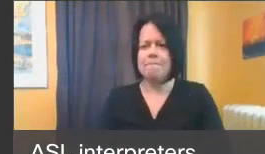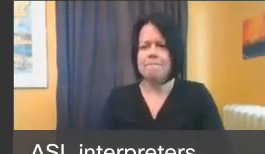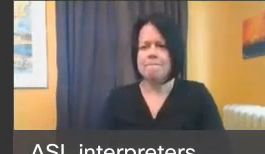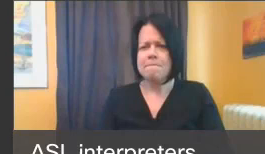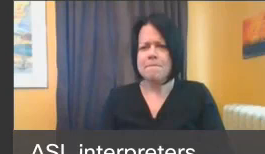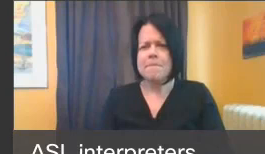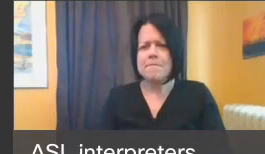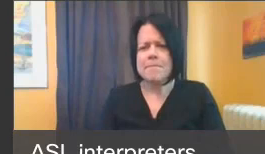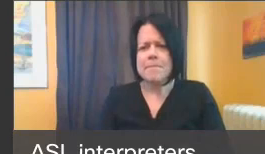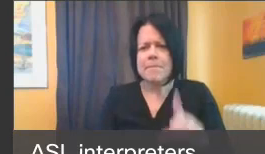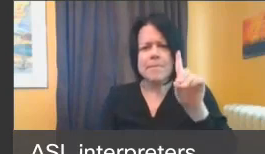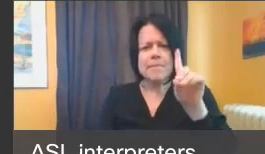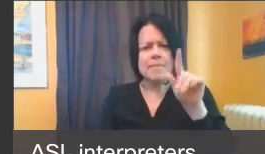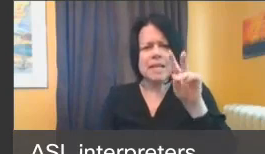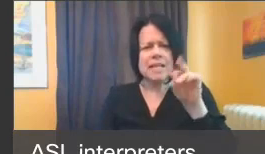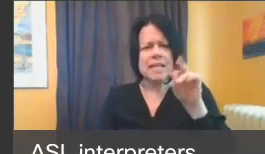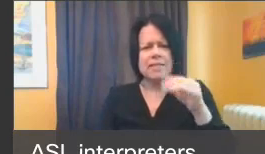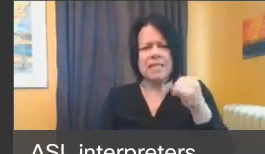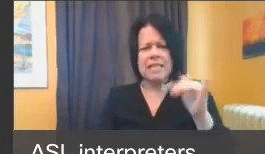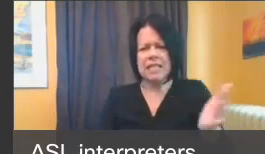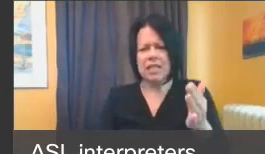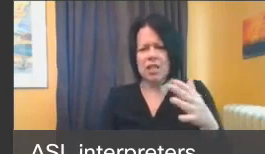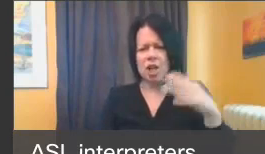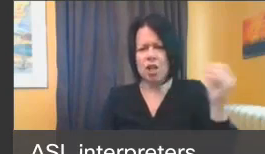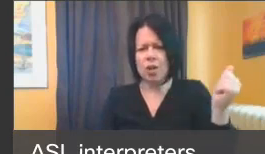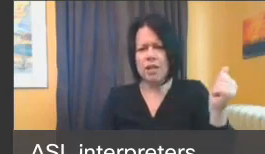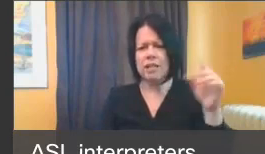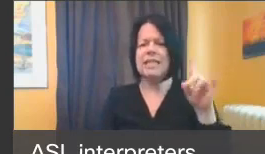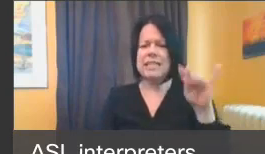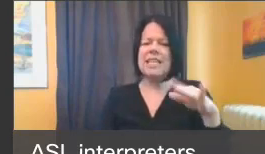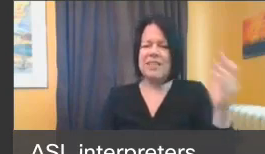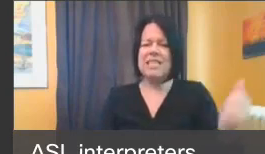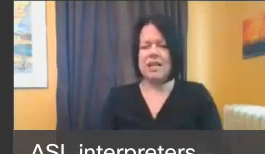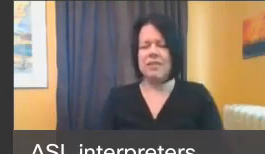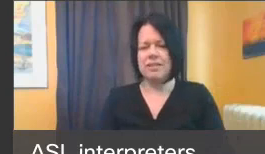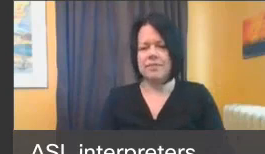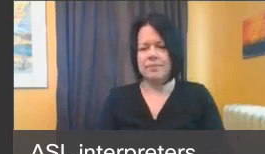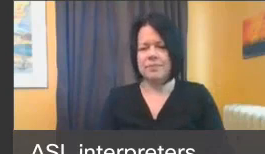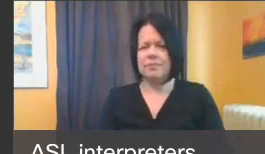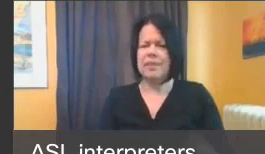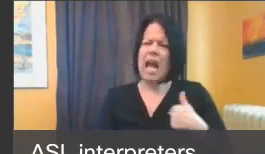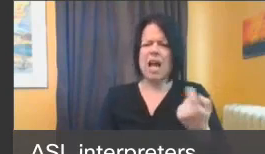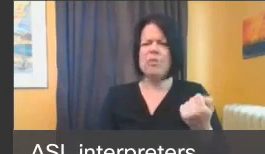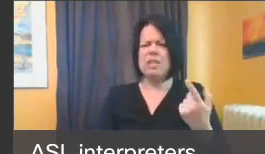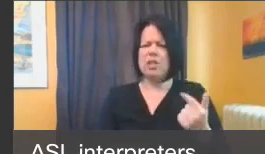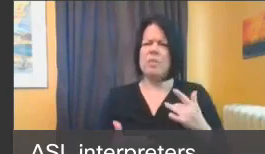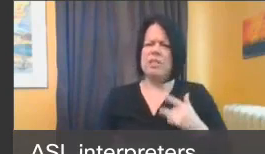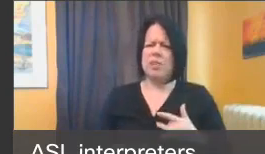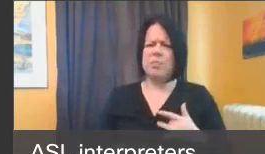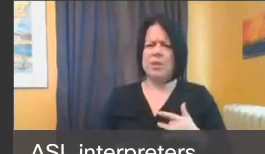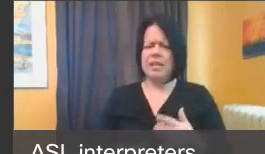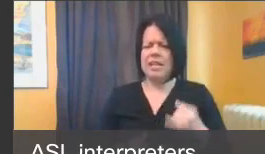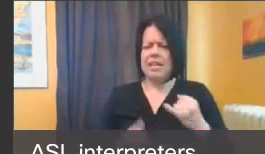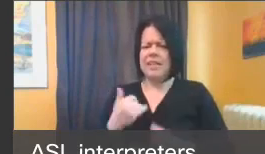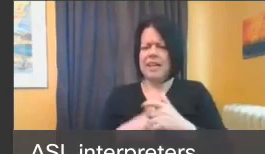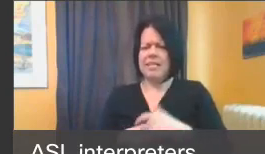Is David still with us or is he gone? David has stepped away. All right. I was a little disappointed. Last